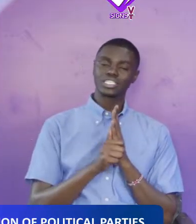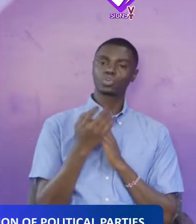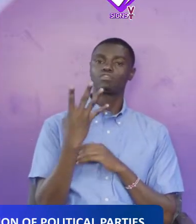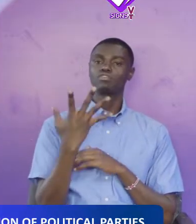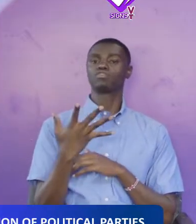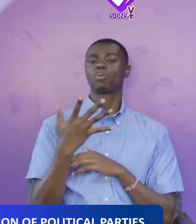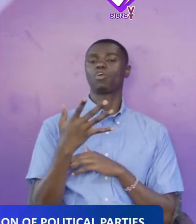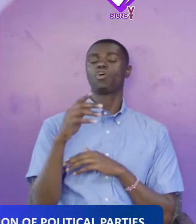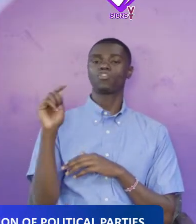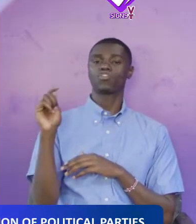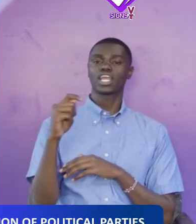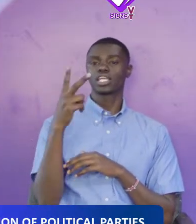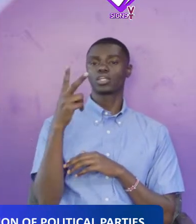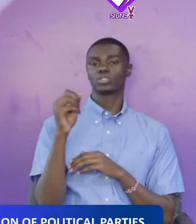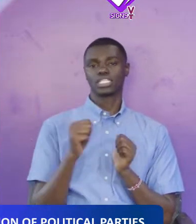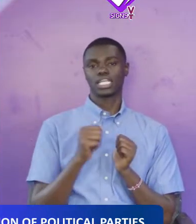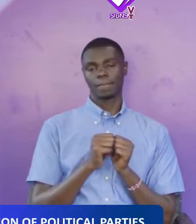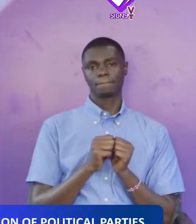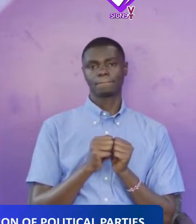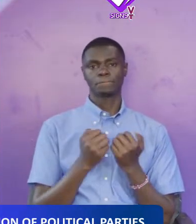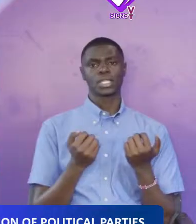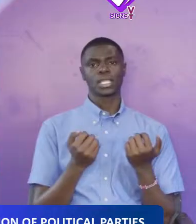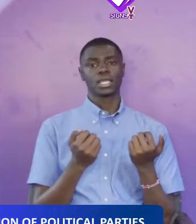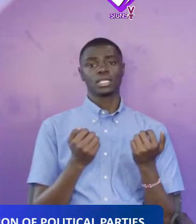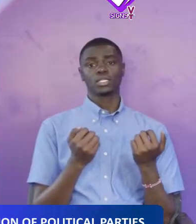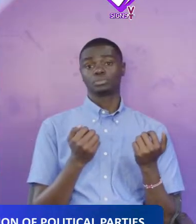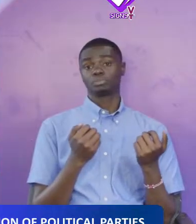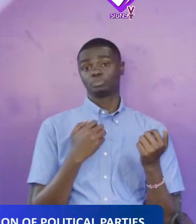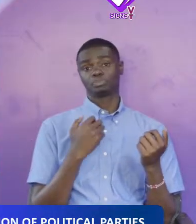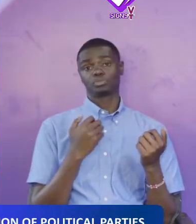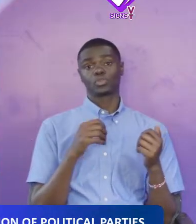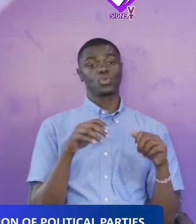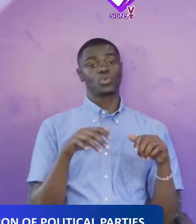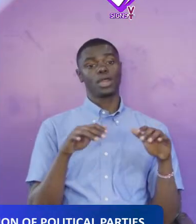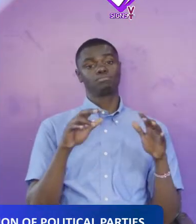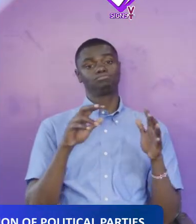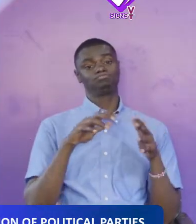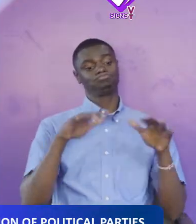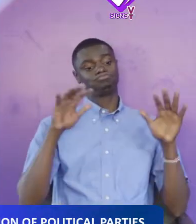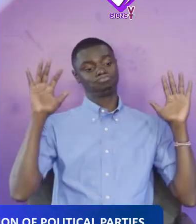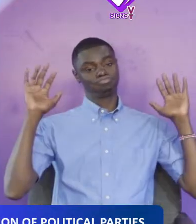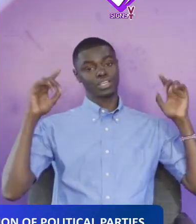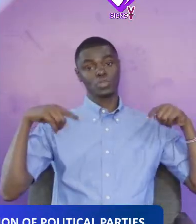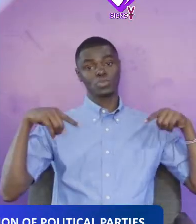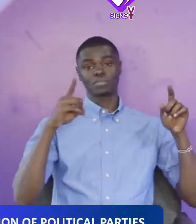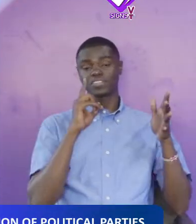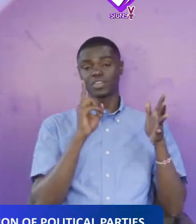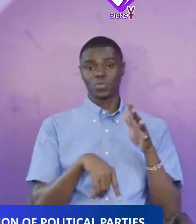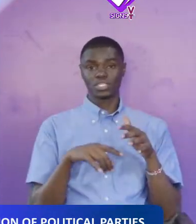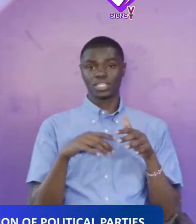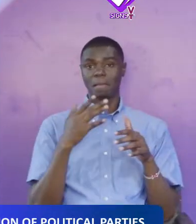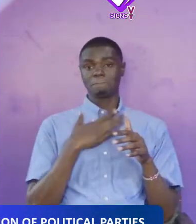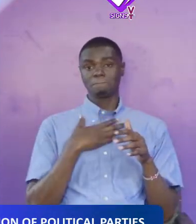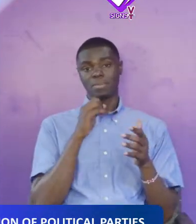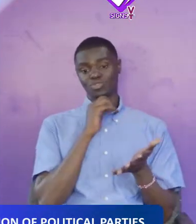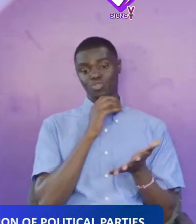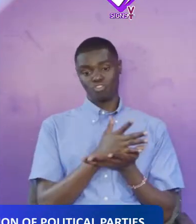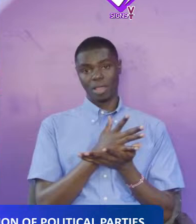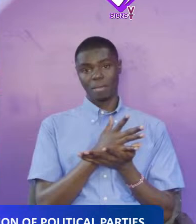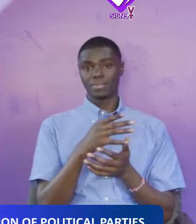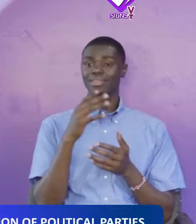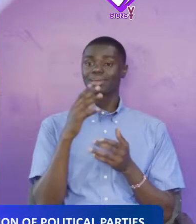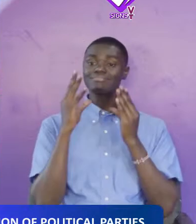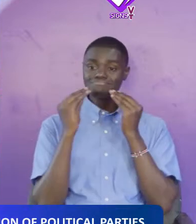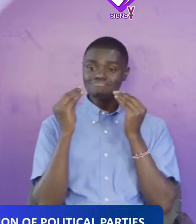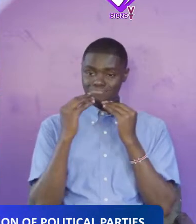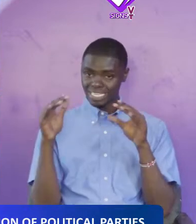2010. Yeah. So you've exonerated, let me use this word. You've exonerated yourself, and you've said yours is only to confirm that Alan Herbert